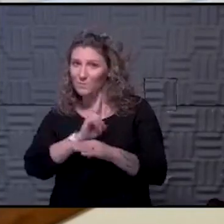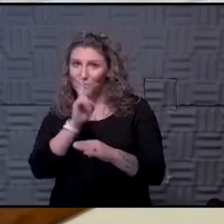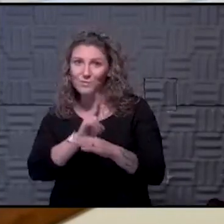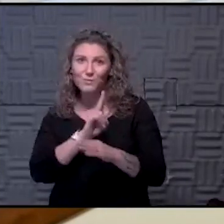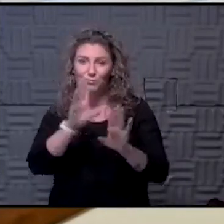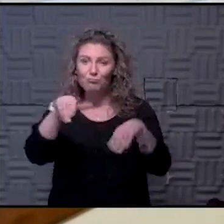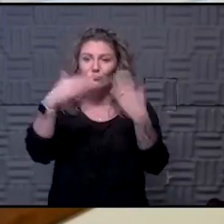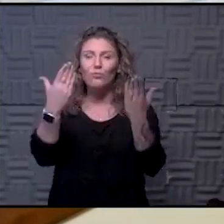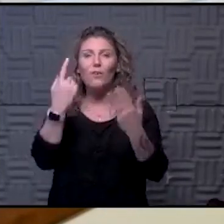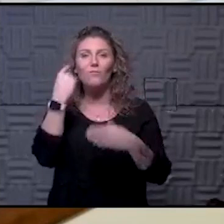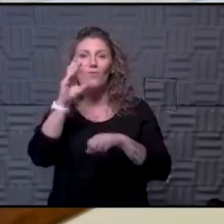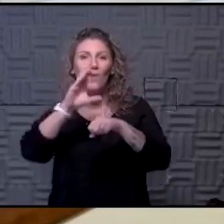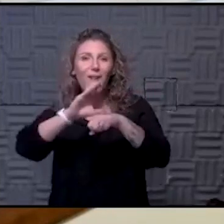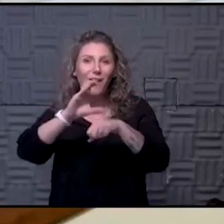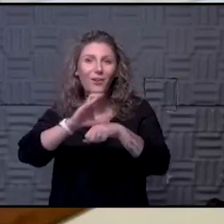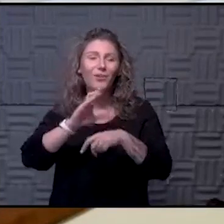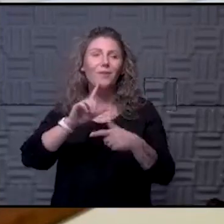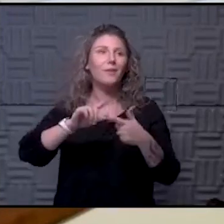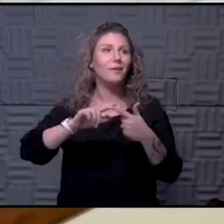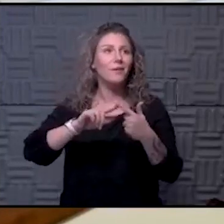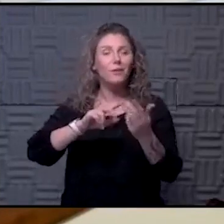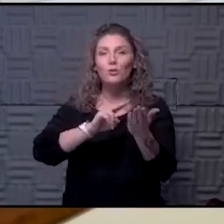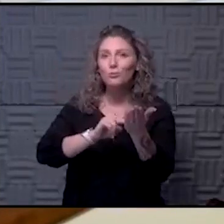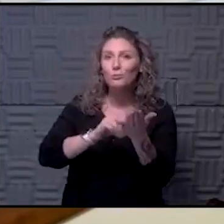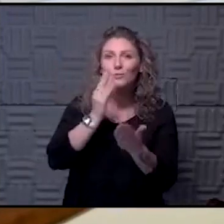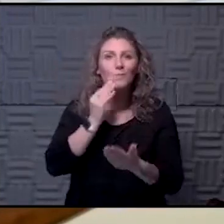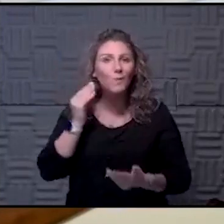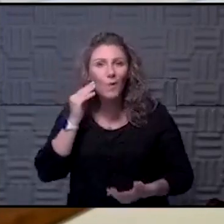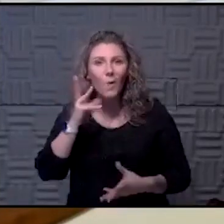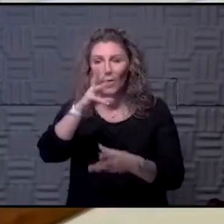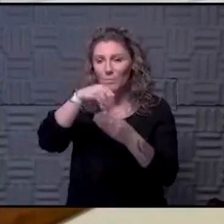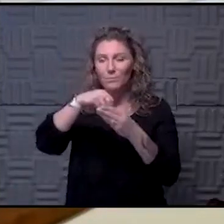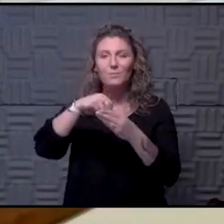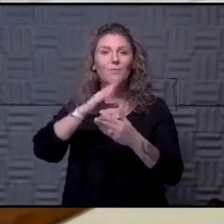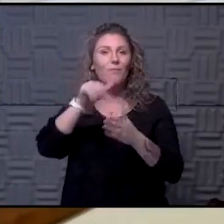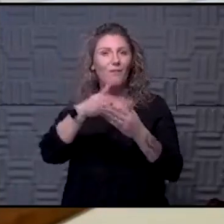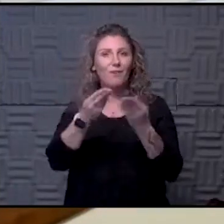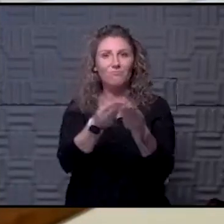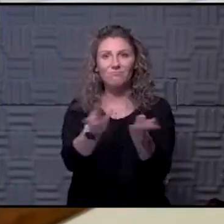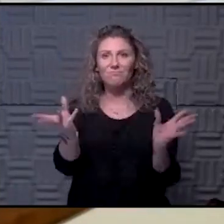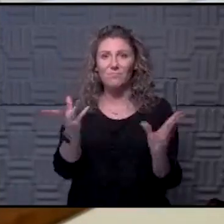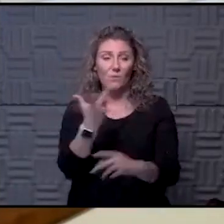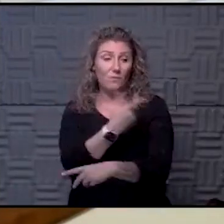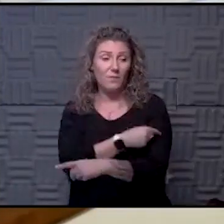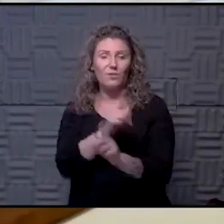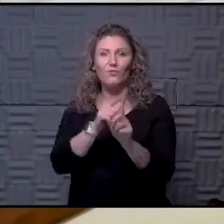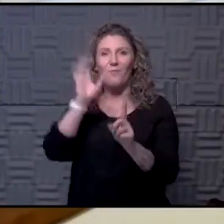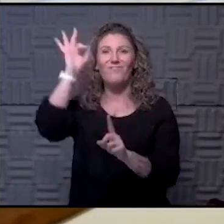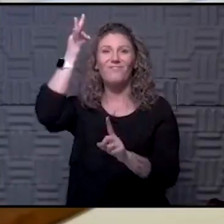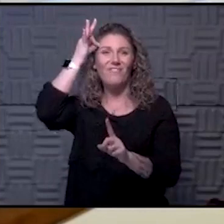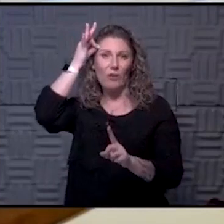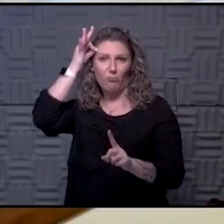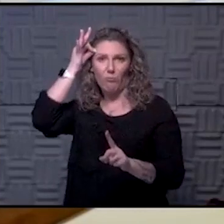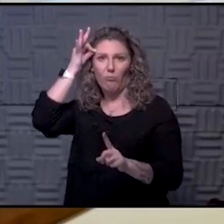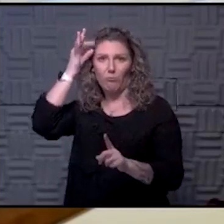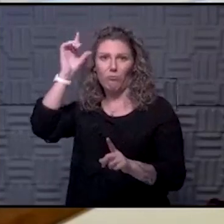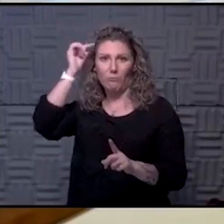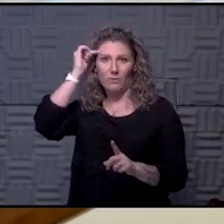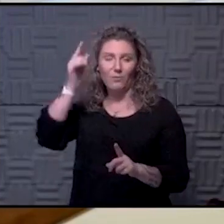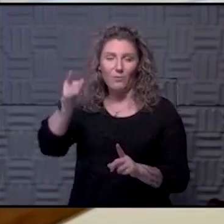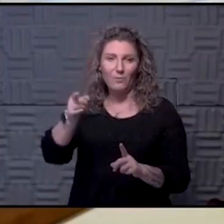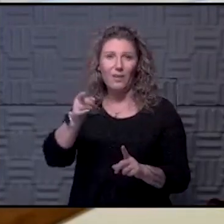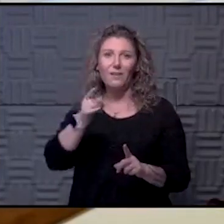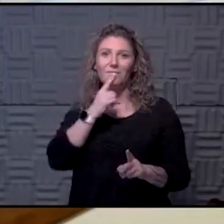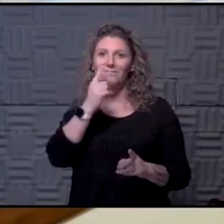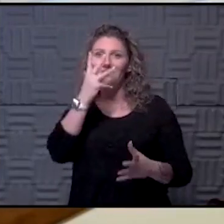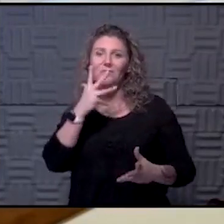for our congregate settings, and that includes nursing homes. And so many of them were vaccinated by the federal partnership. And unfortunately, a